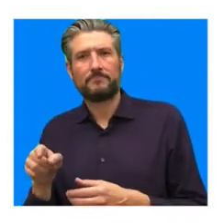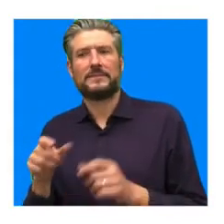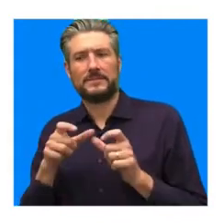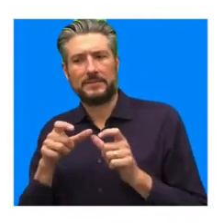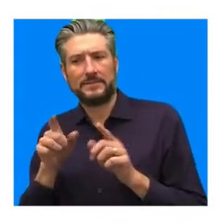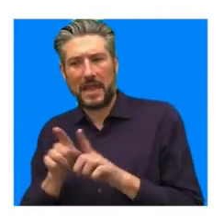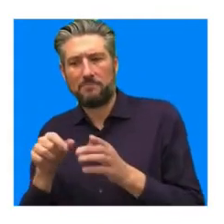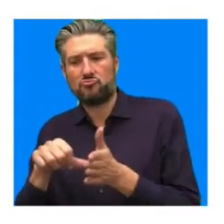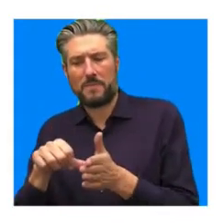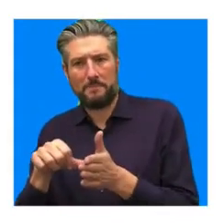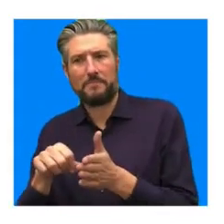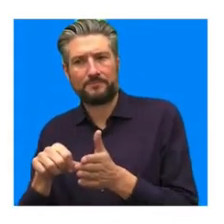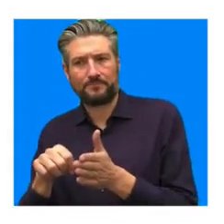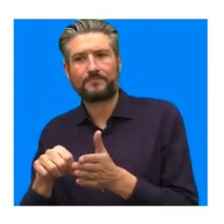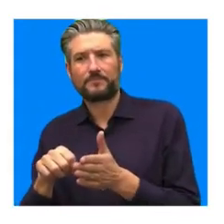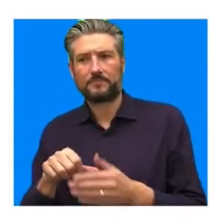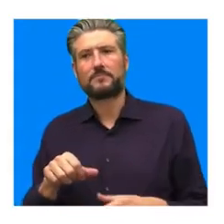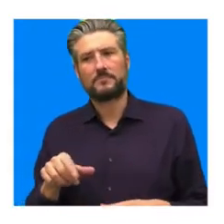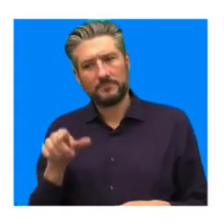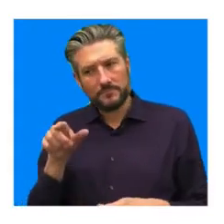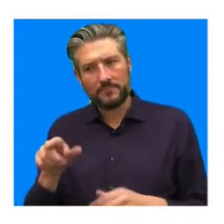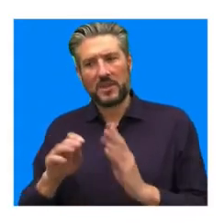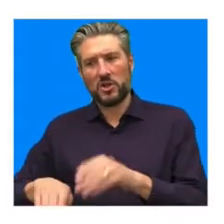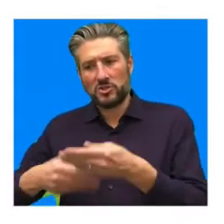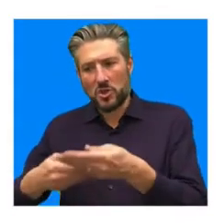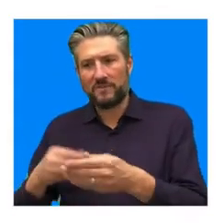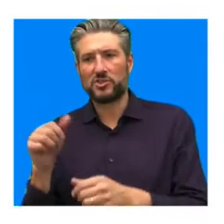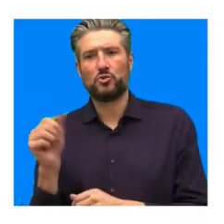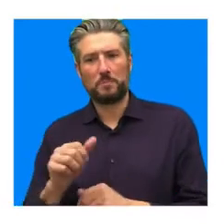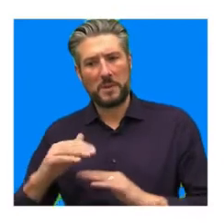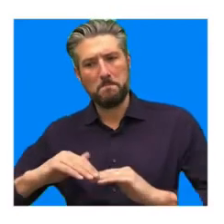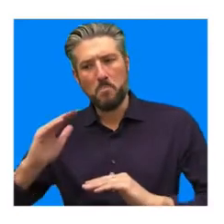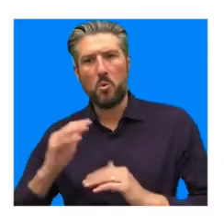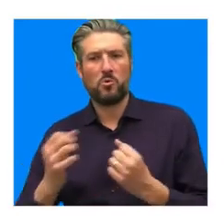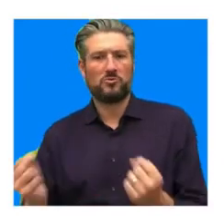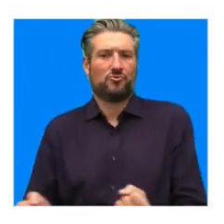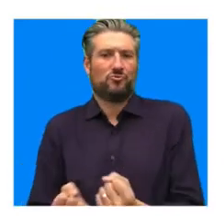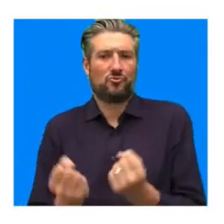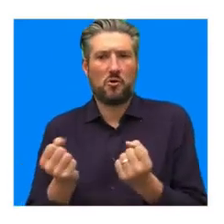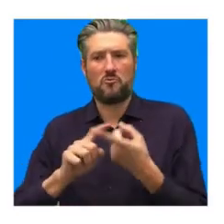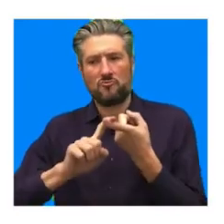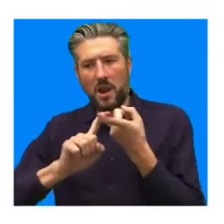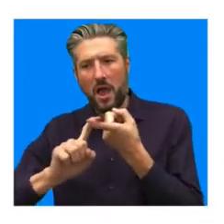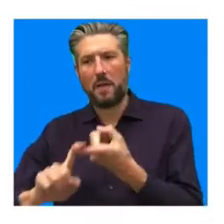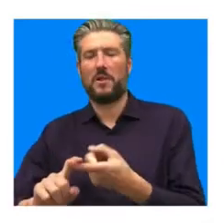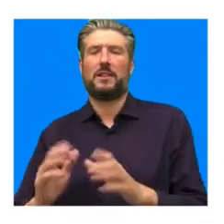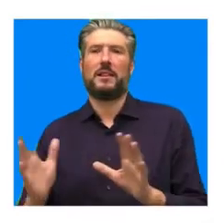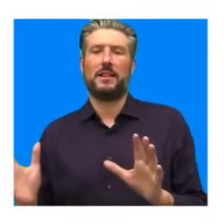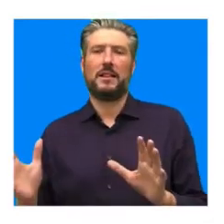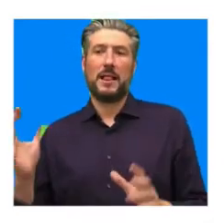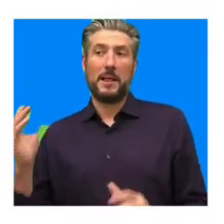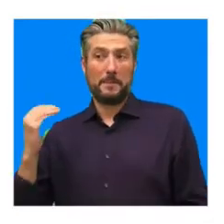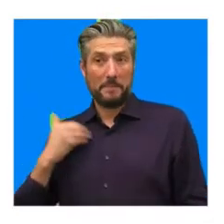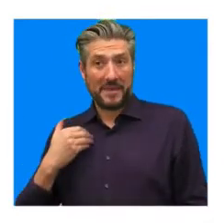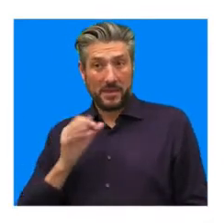the service will be stronger, more stable, and reliable. I think the main question here is how soon can we get